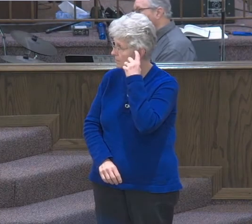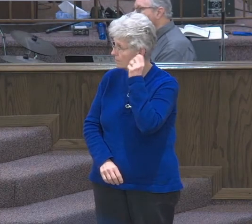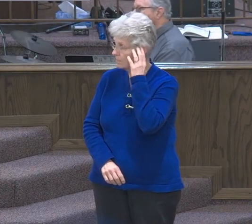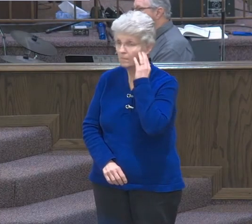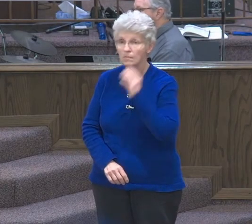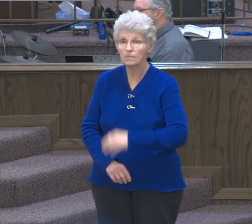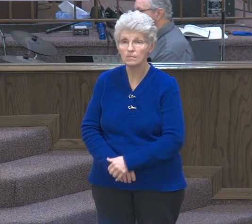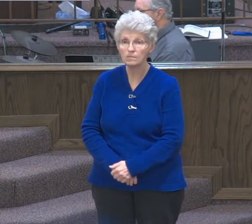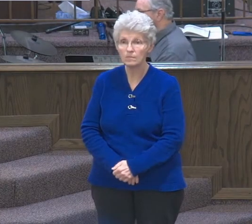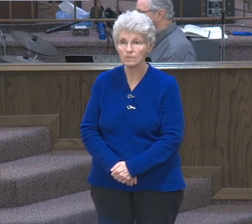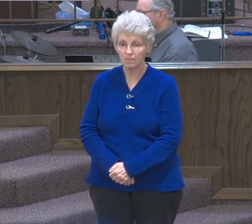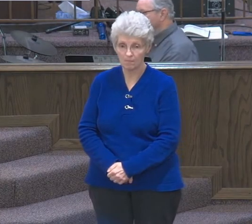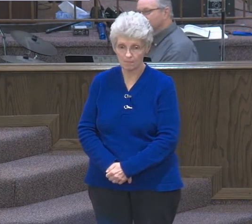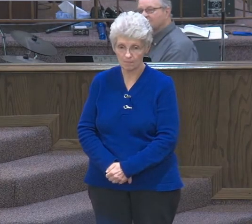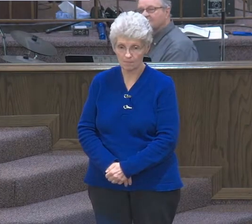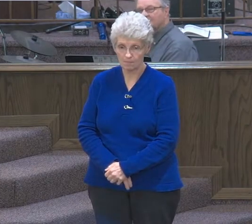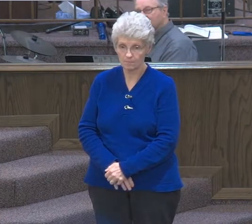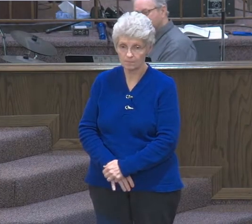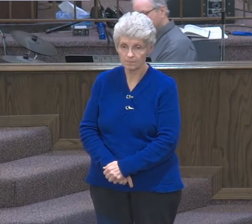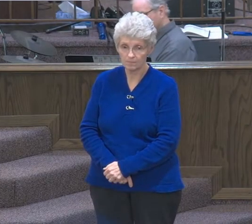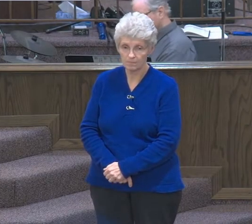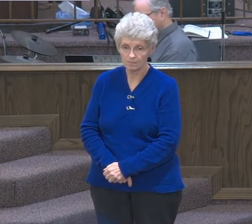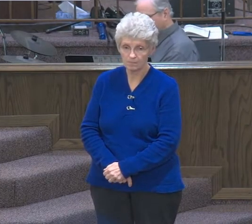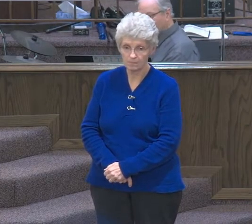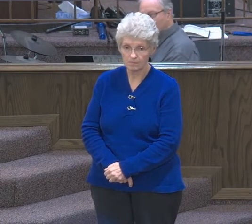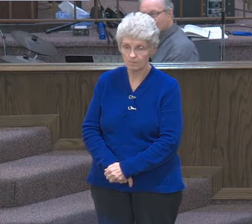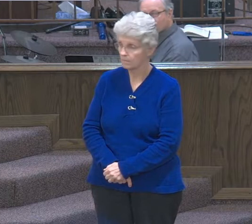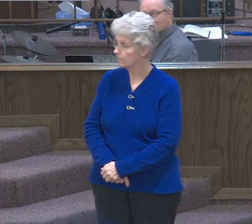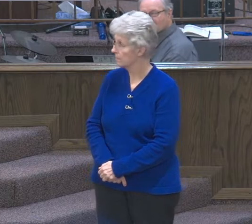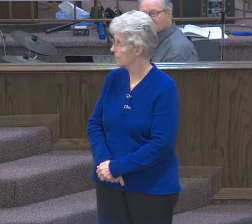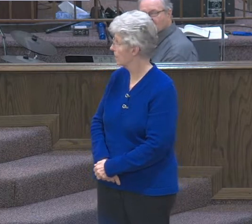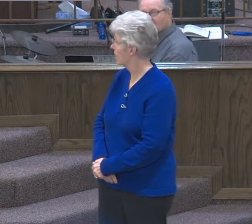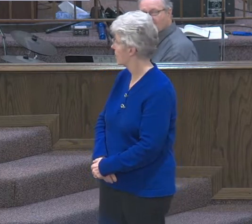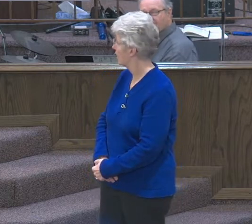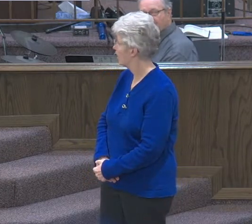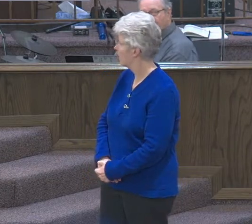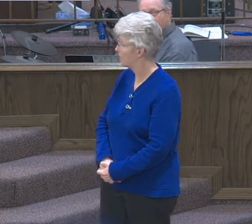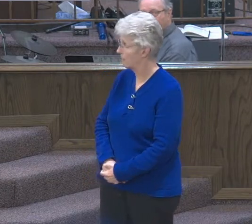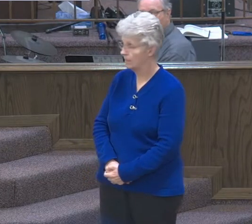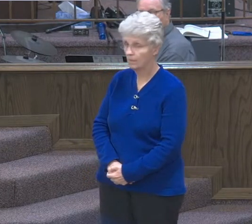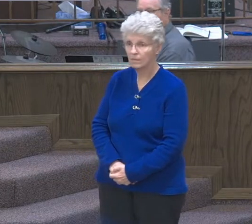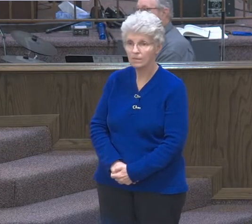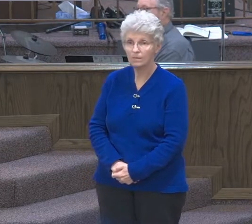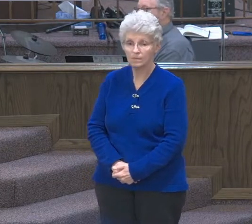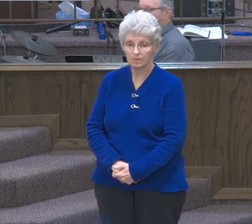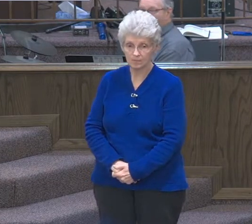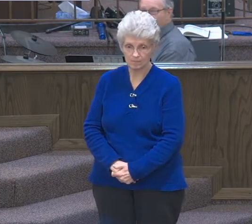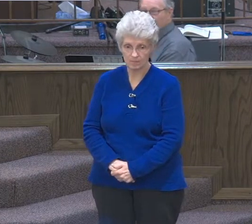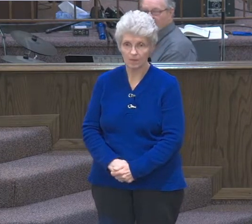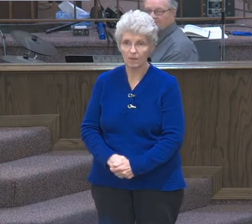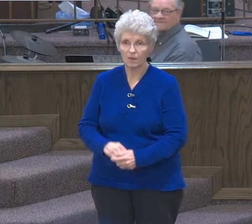Thank you for joining us for worship this morning. Psalm 95 says this to us: Oh, come, let us sing to the